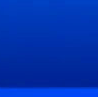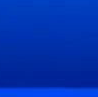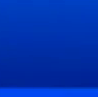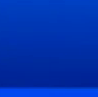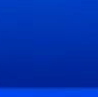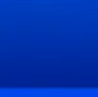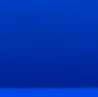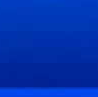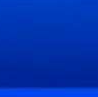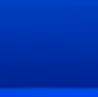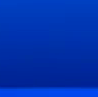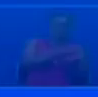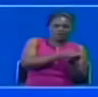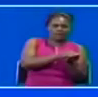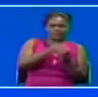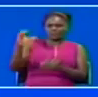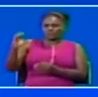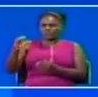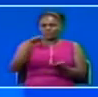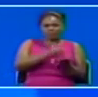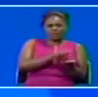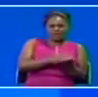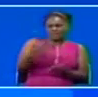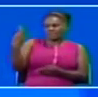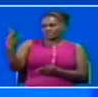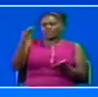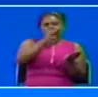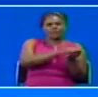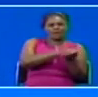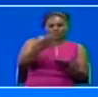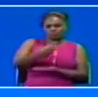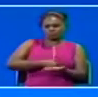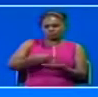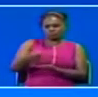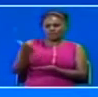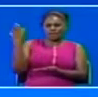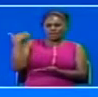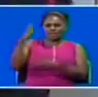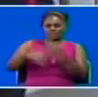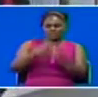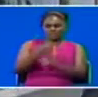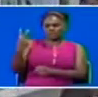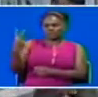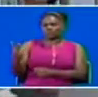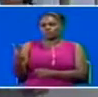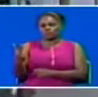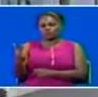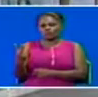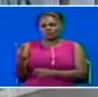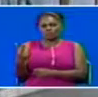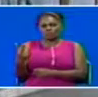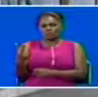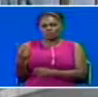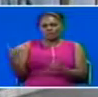Dubai Bank, Imperial Bank and Chase Bank are three banks placed under receivership in Kenya in the course of the last 2 years, for lack of a better word,